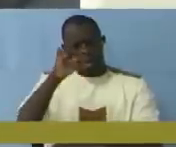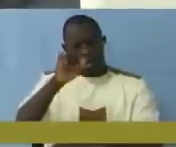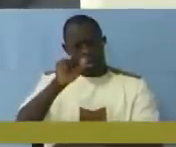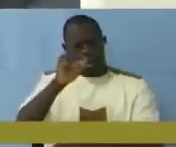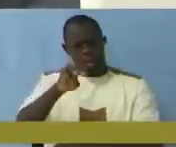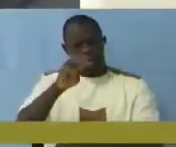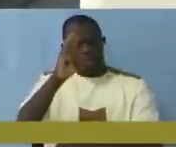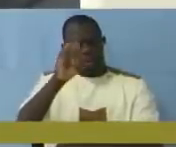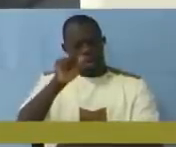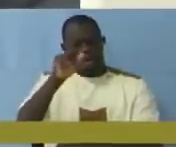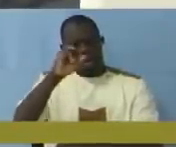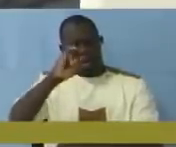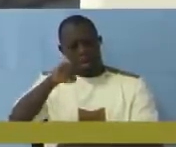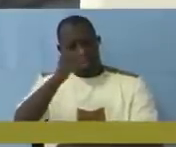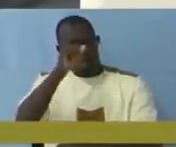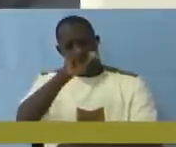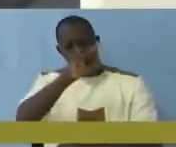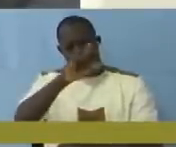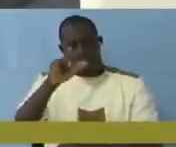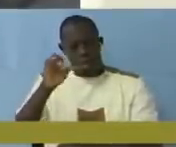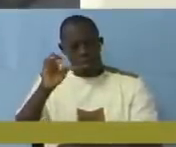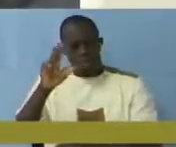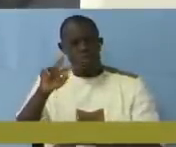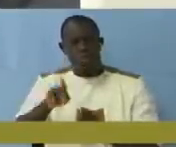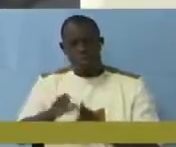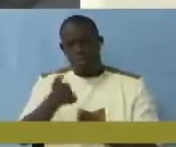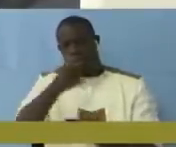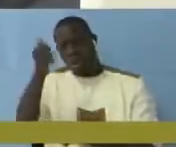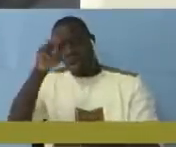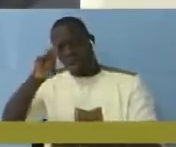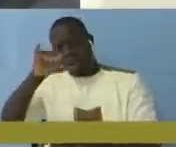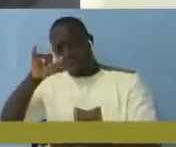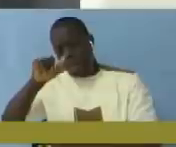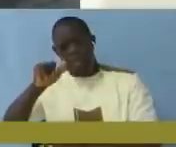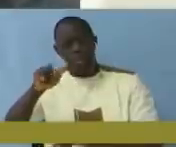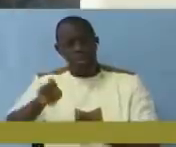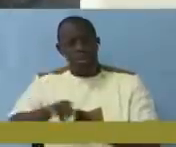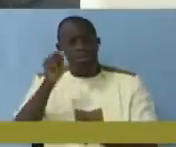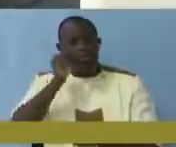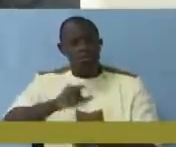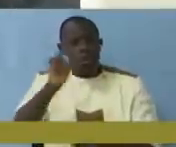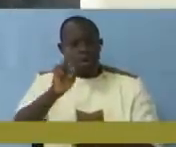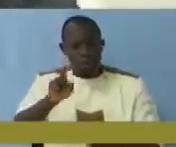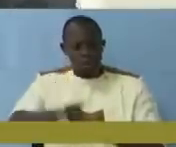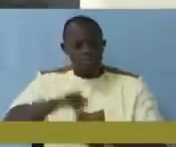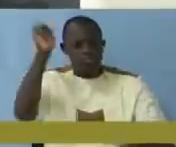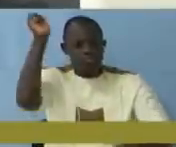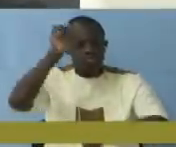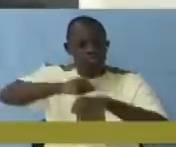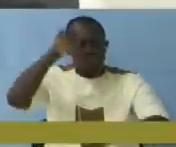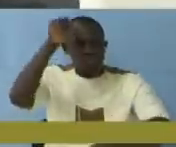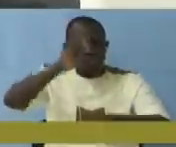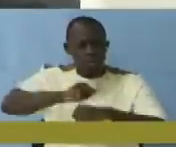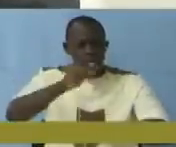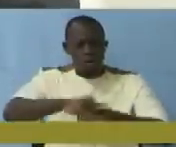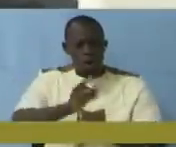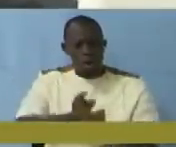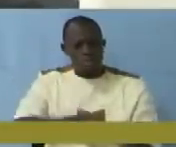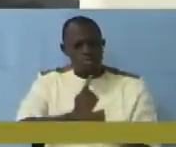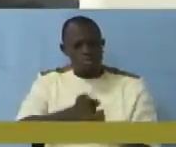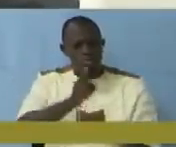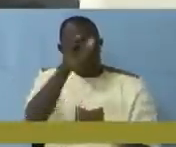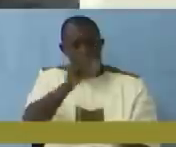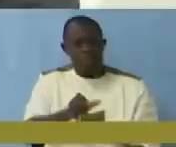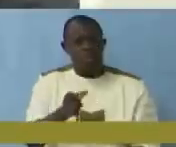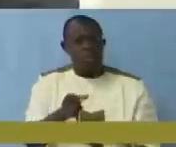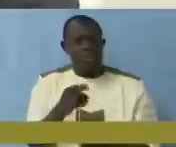Some NIA officer took a stone and crossed his genitals. Are you embarrassed